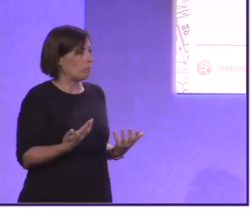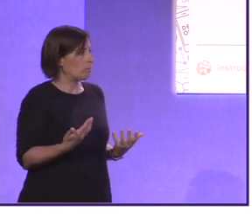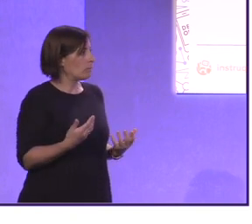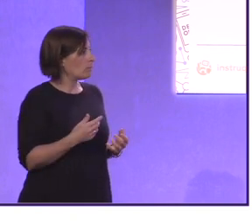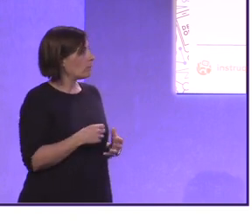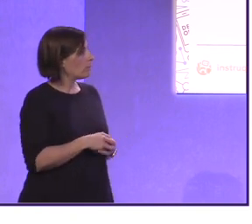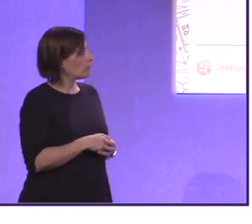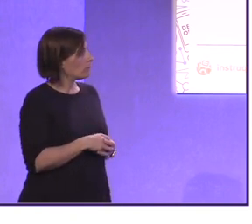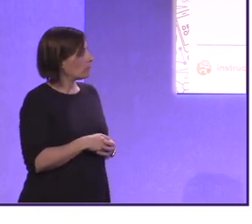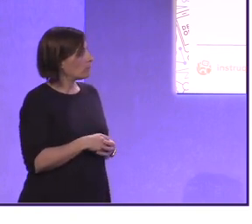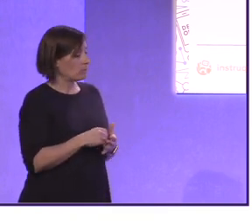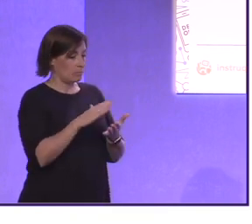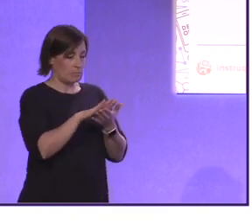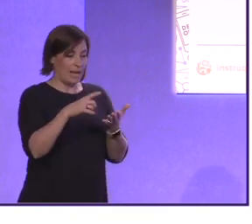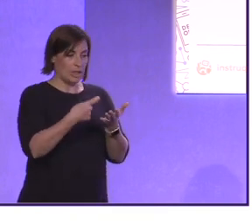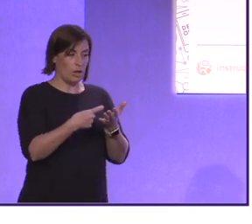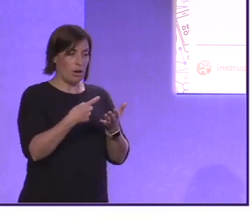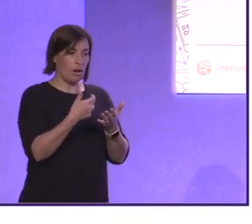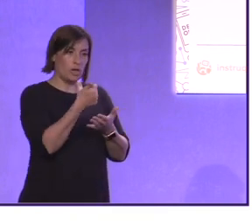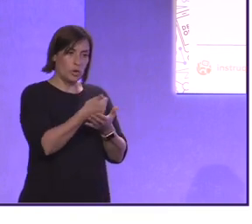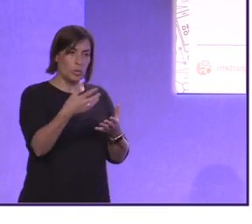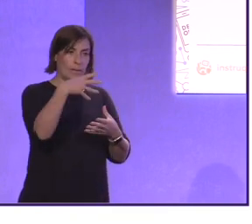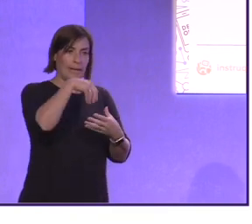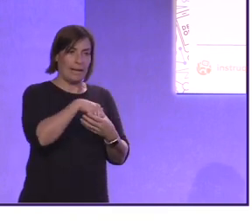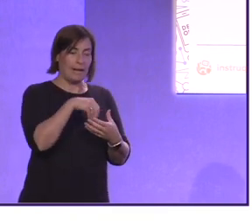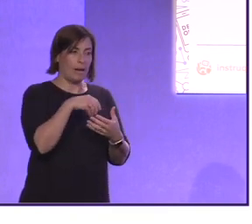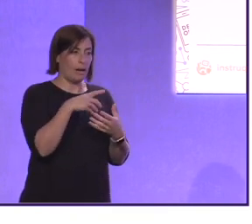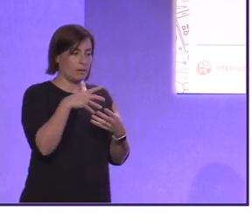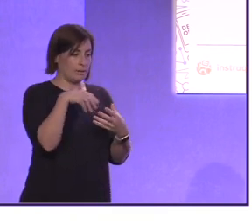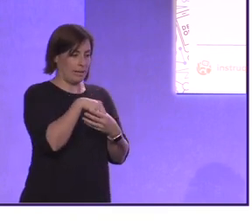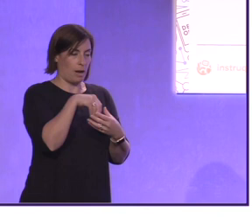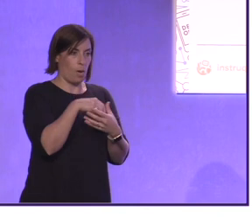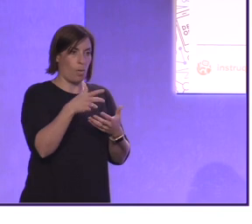have on a stakeholder map, because HR, that's not really related to anything DevOps does. Right?